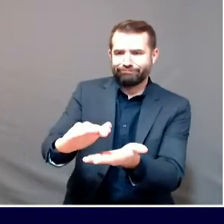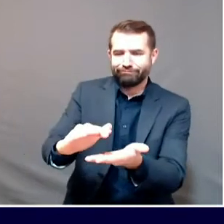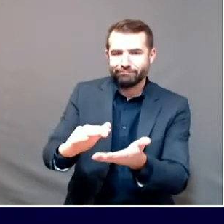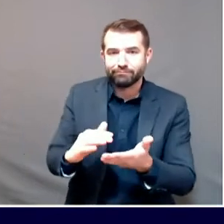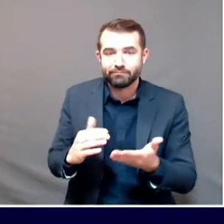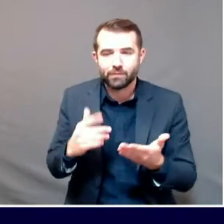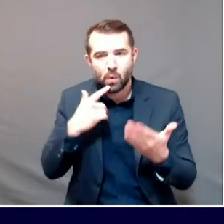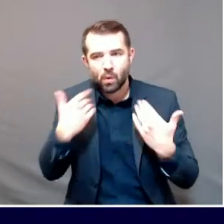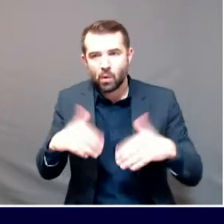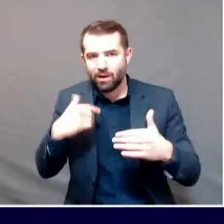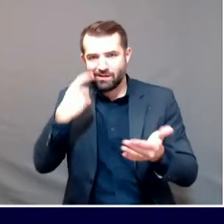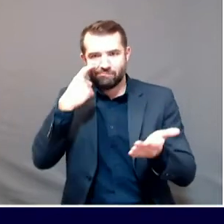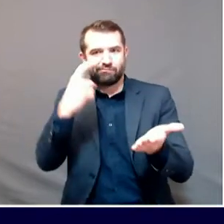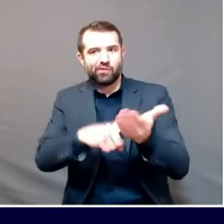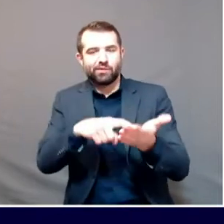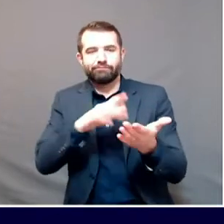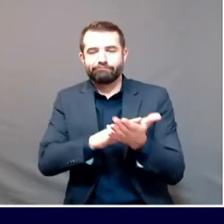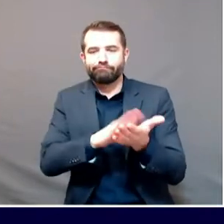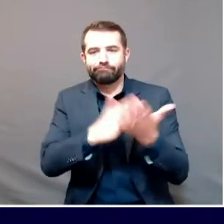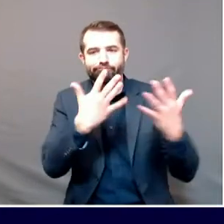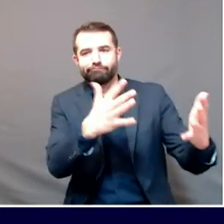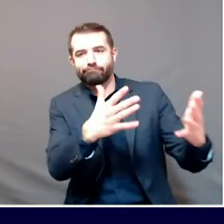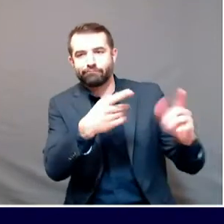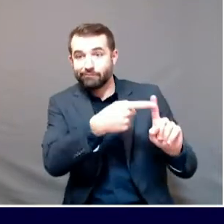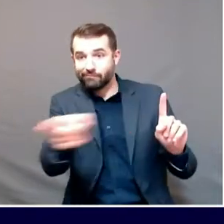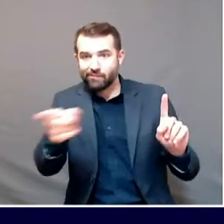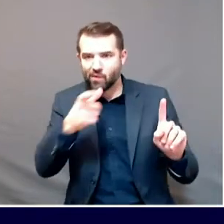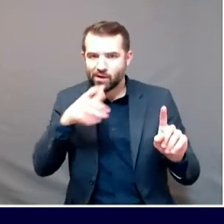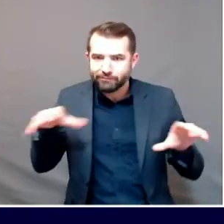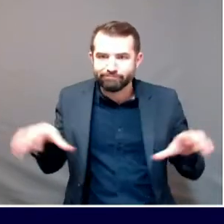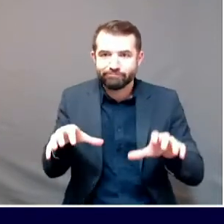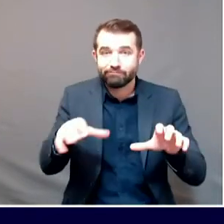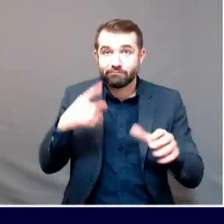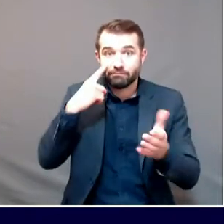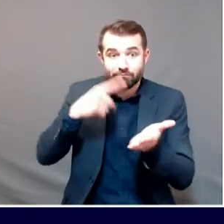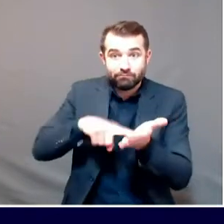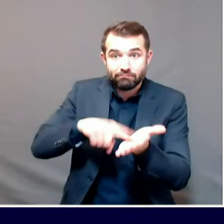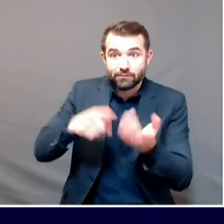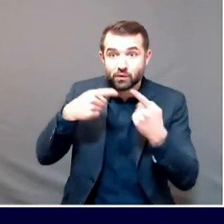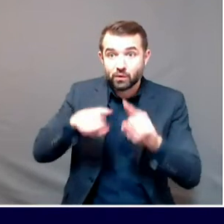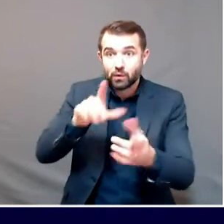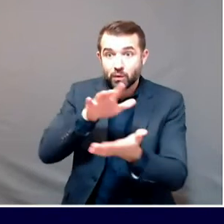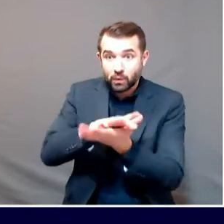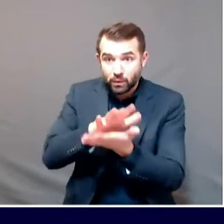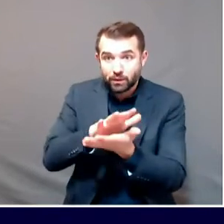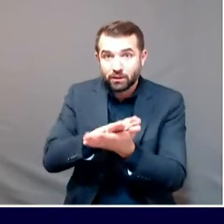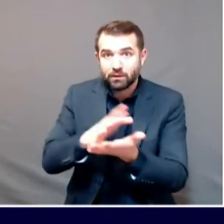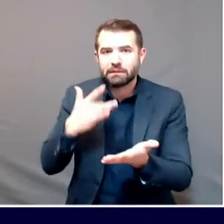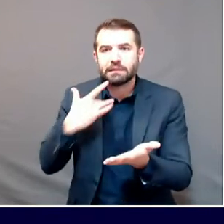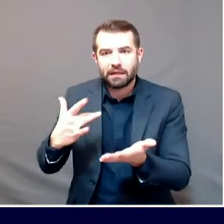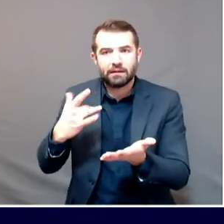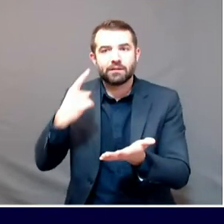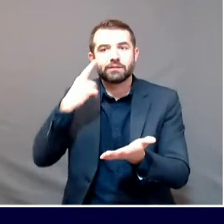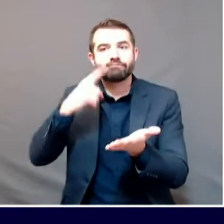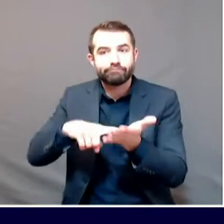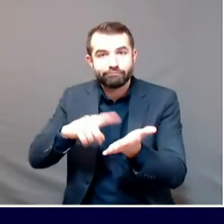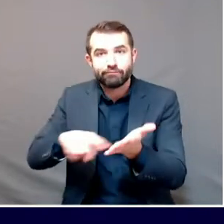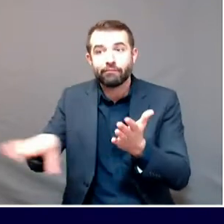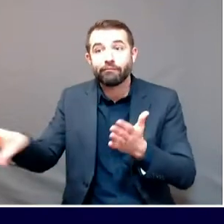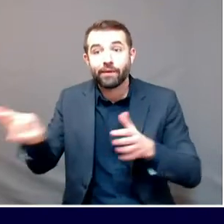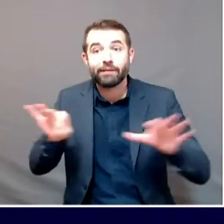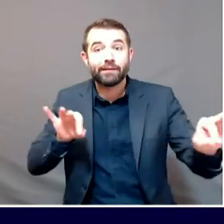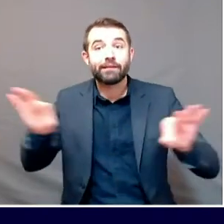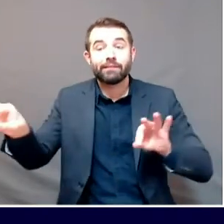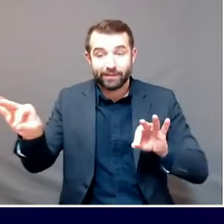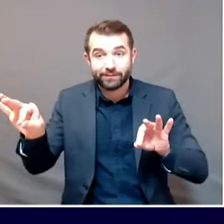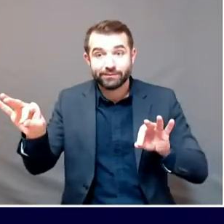instances, those investigations and the cases that lead to them are a direct link, are directly